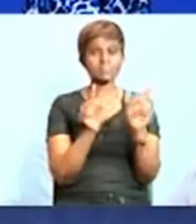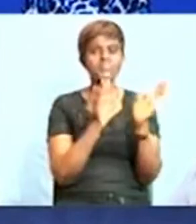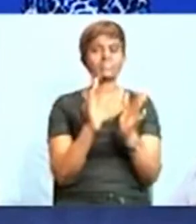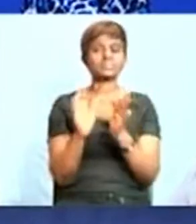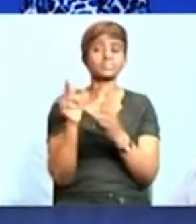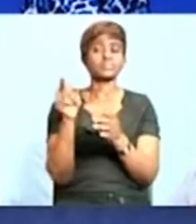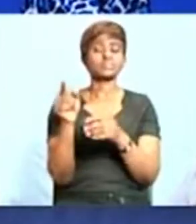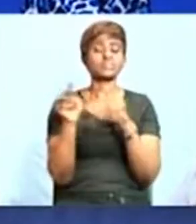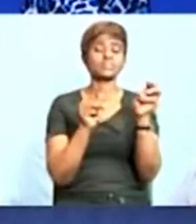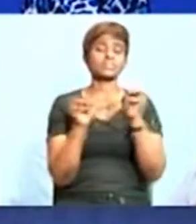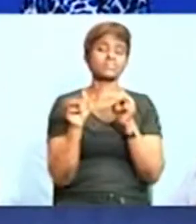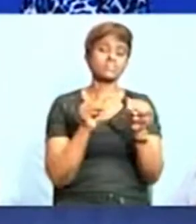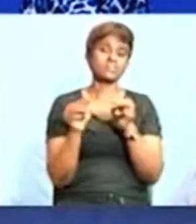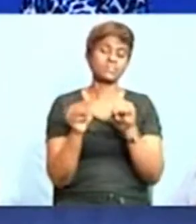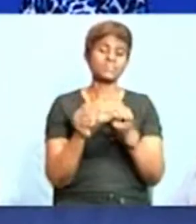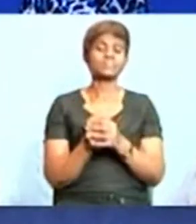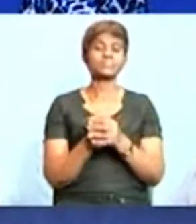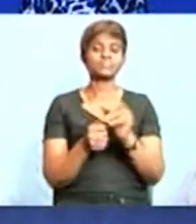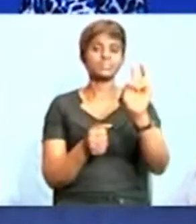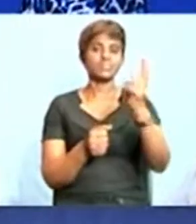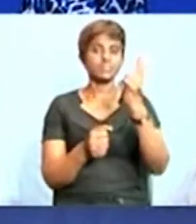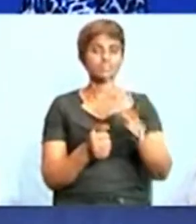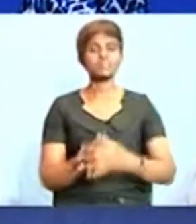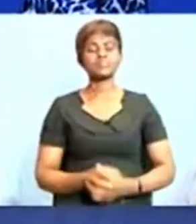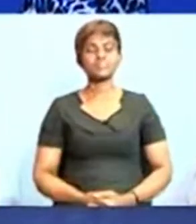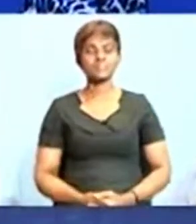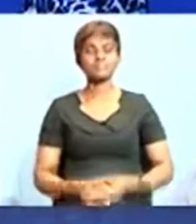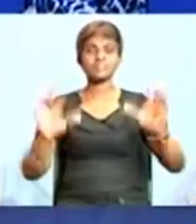by management. 2.